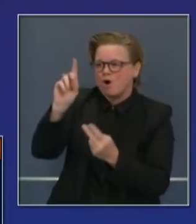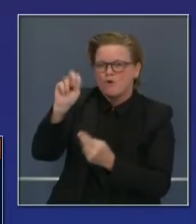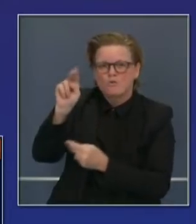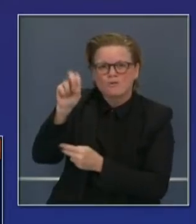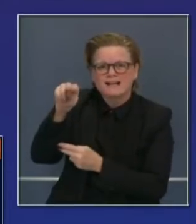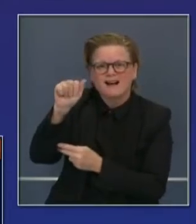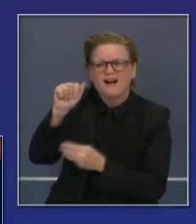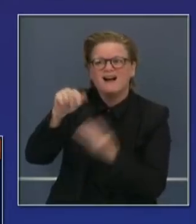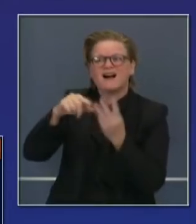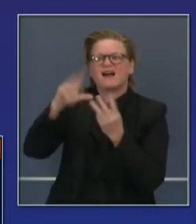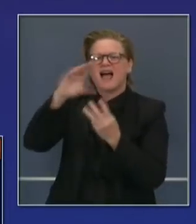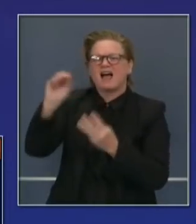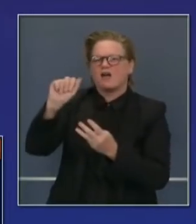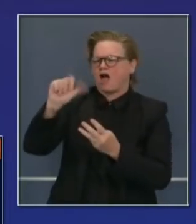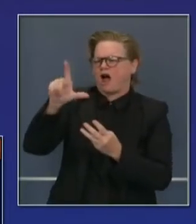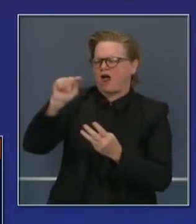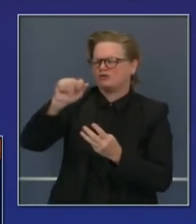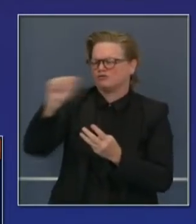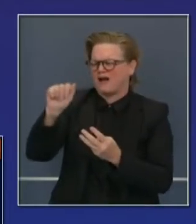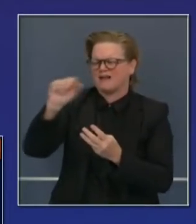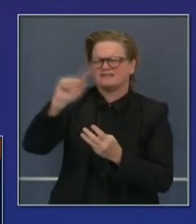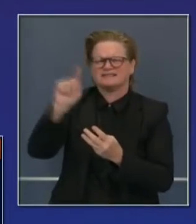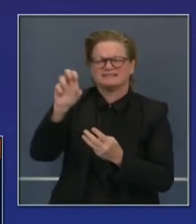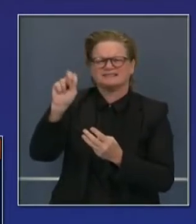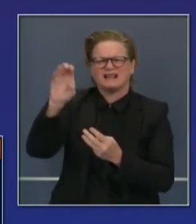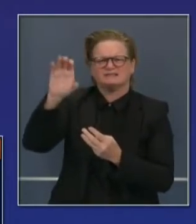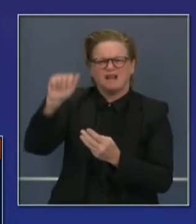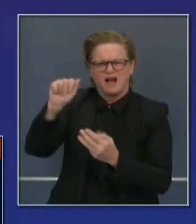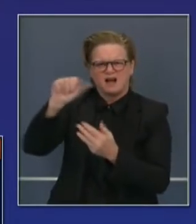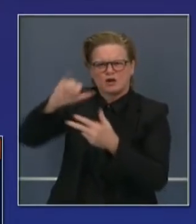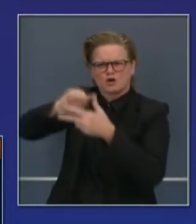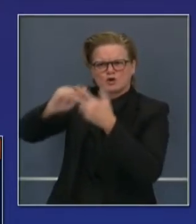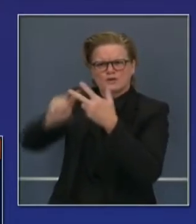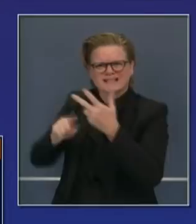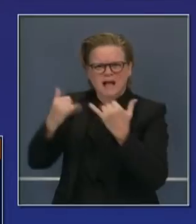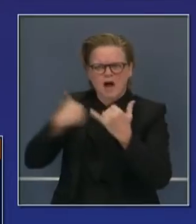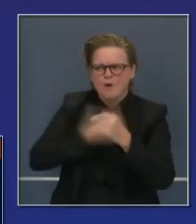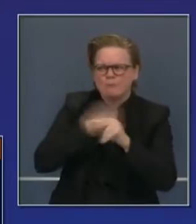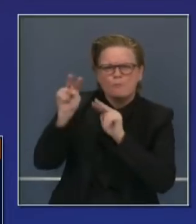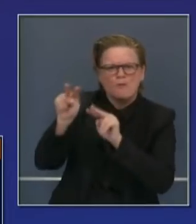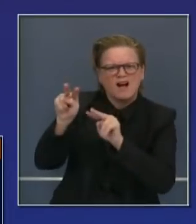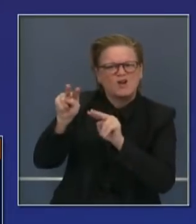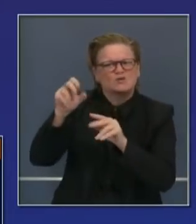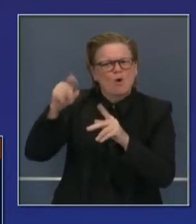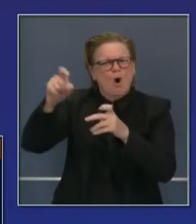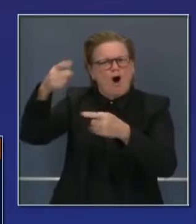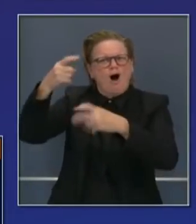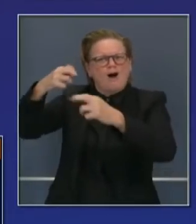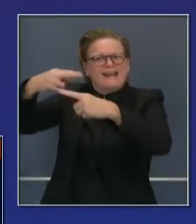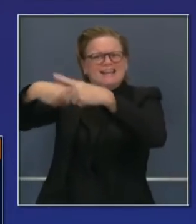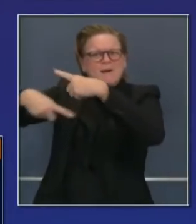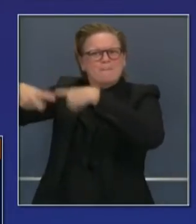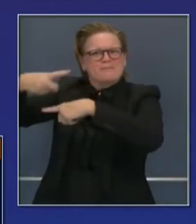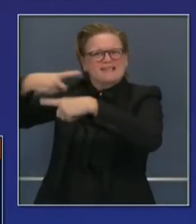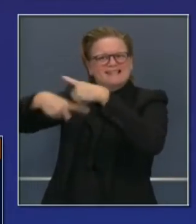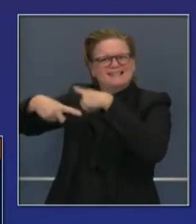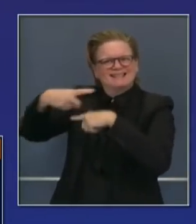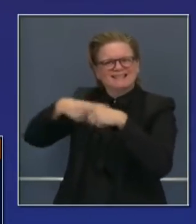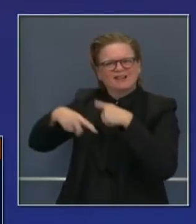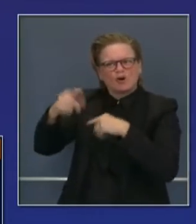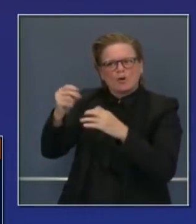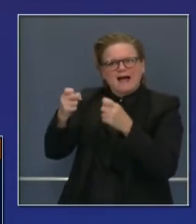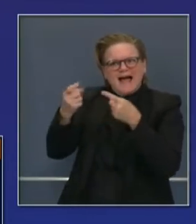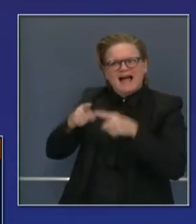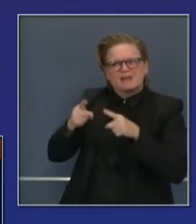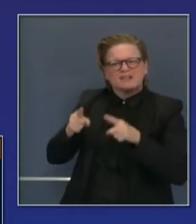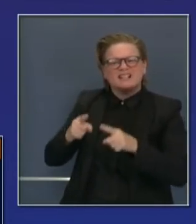AstraZeneca, but others that are in the queue that we've been monitoring through our Scientific Safety Review Committee, through our Drafting Work Groups Committee,